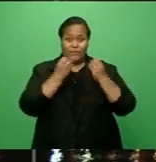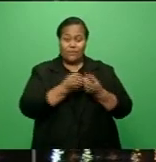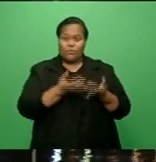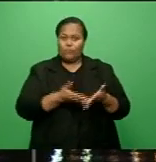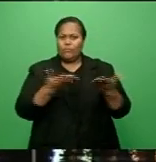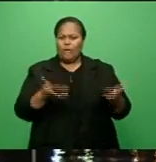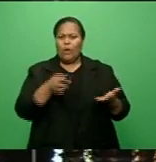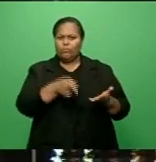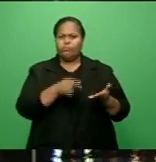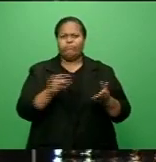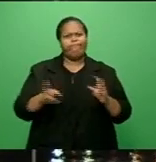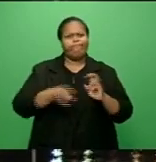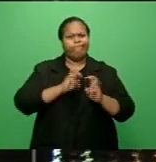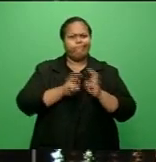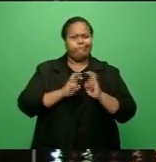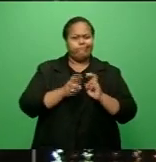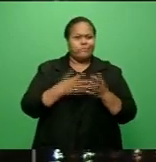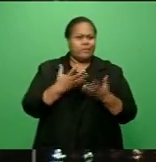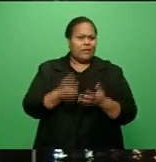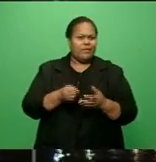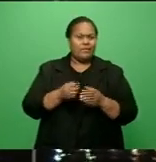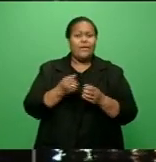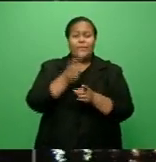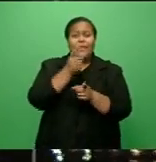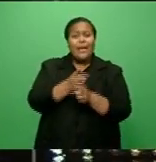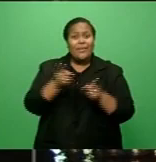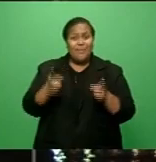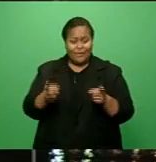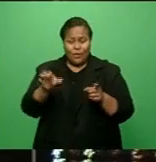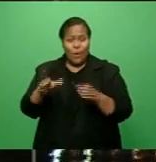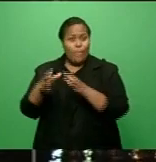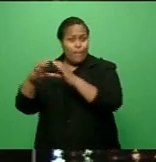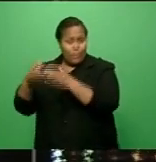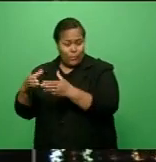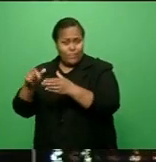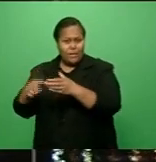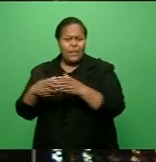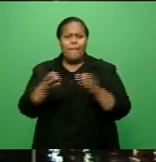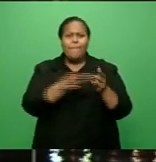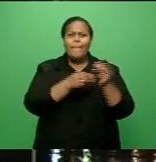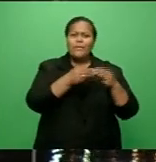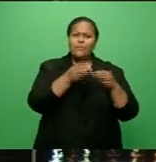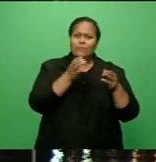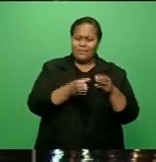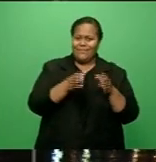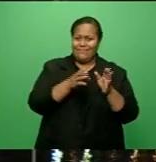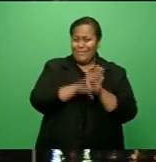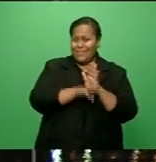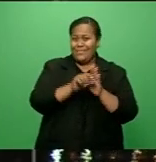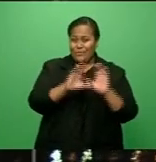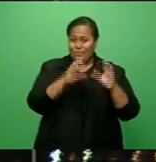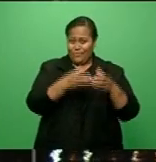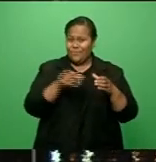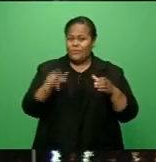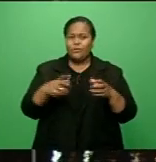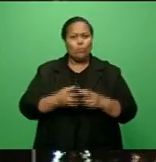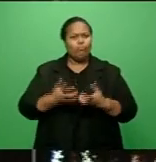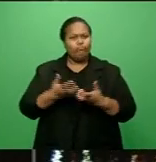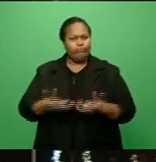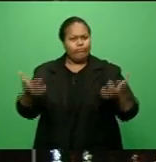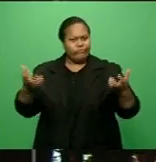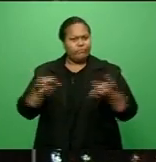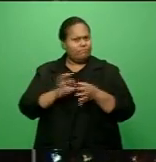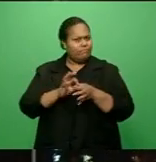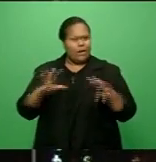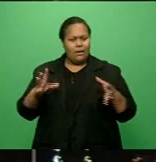between the governing body, which is the USP Council, and the management of the university. However, he's also accepted the decision of the